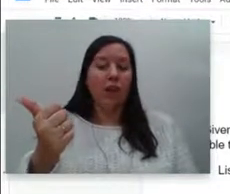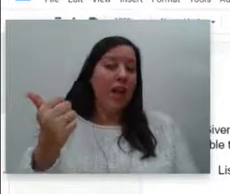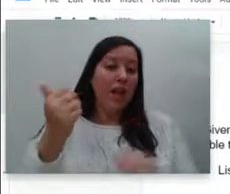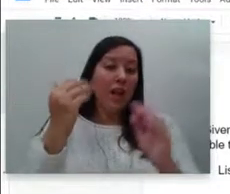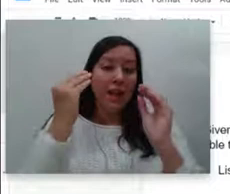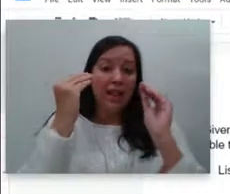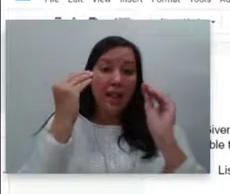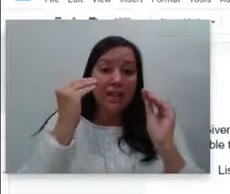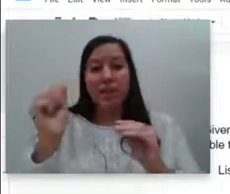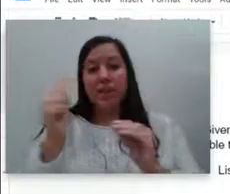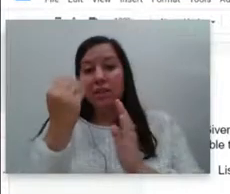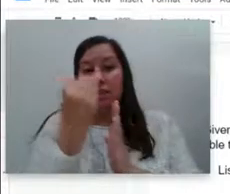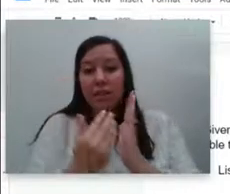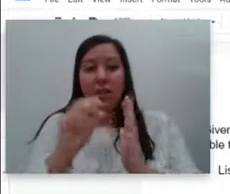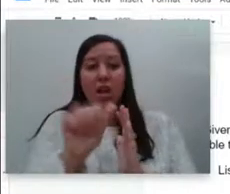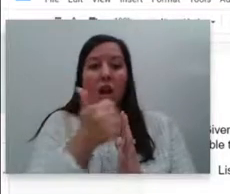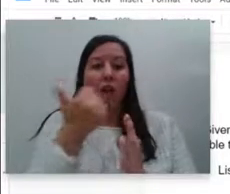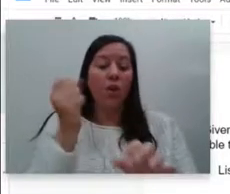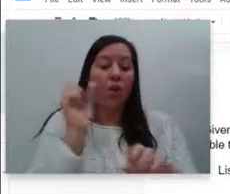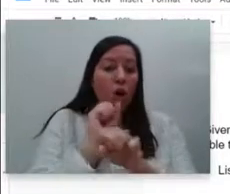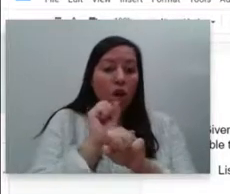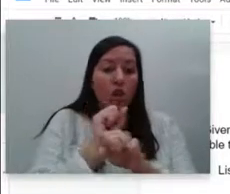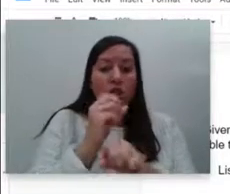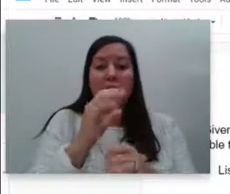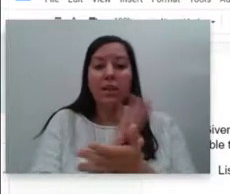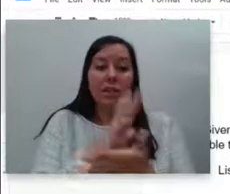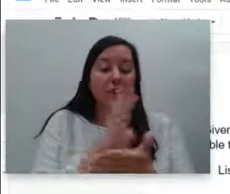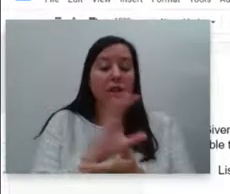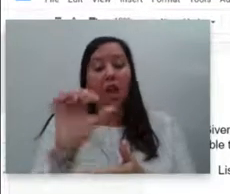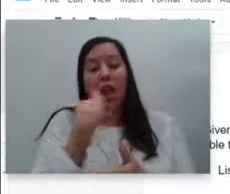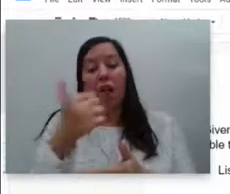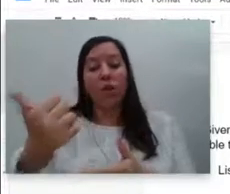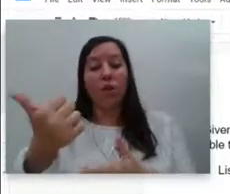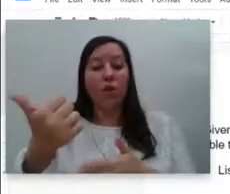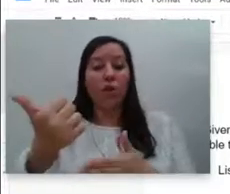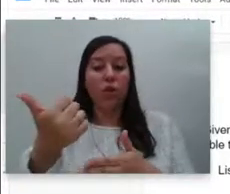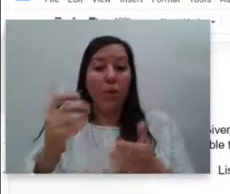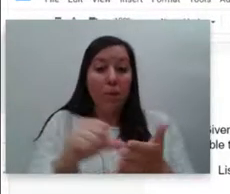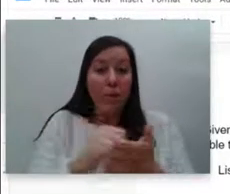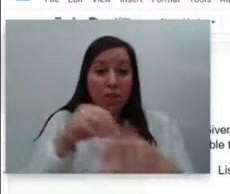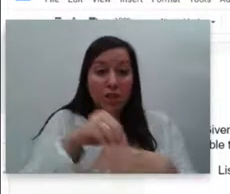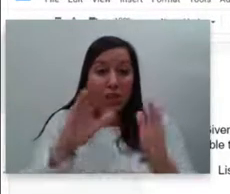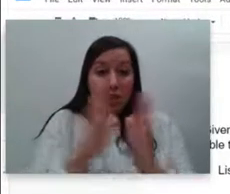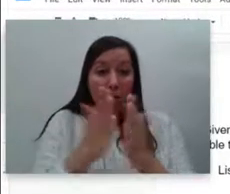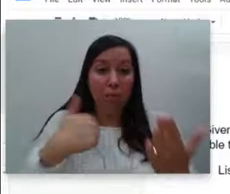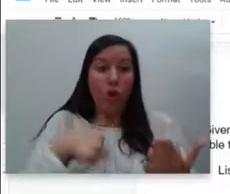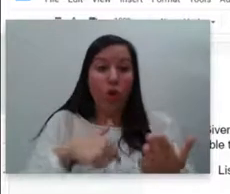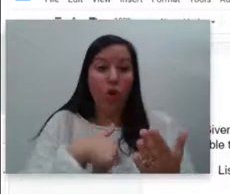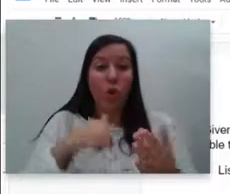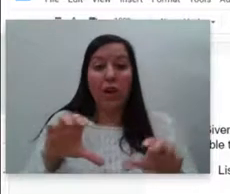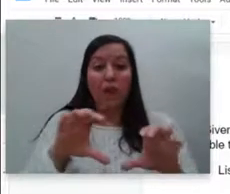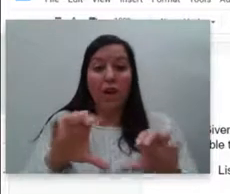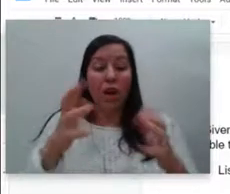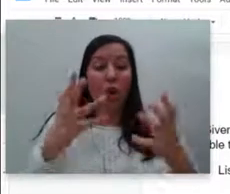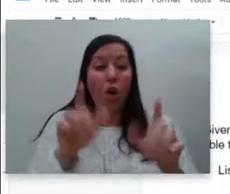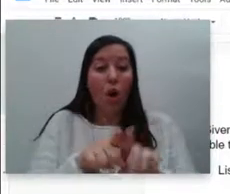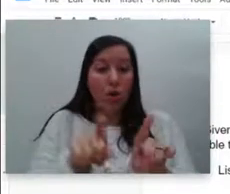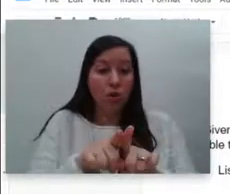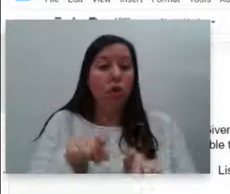lessons, other worksheets, other pages in the books that we've done as well that you may use.